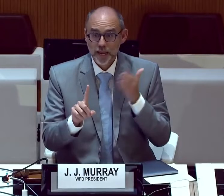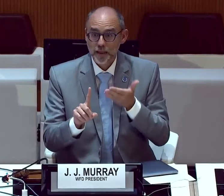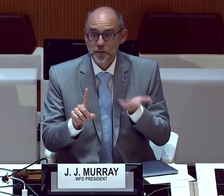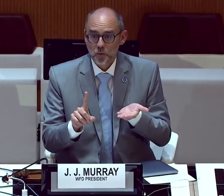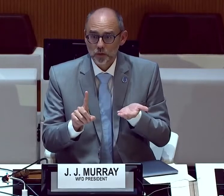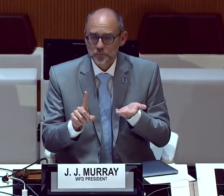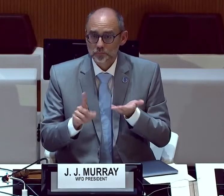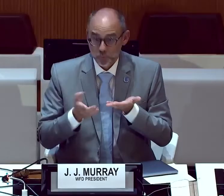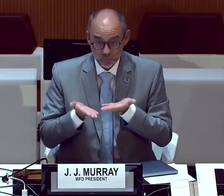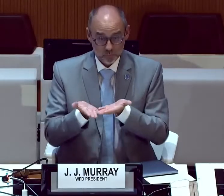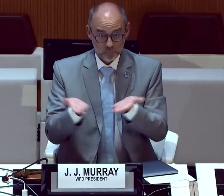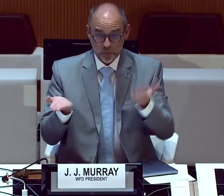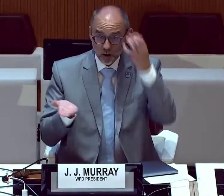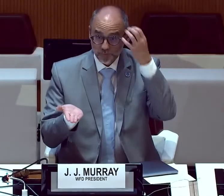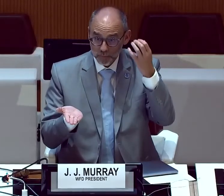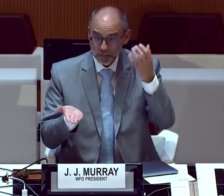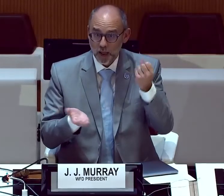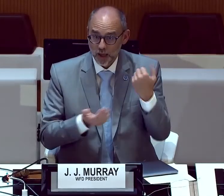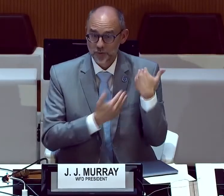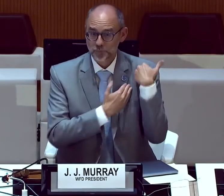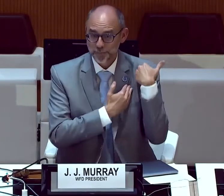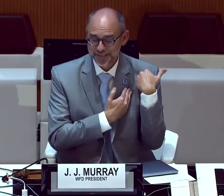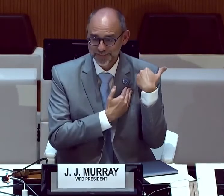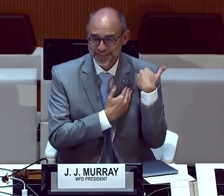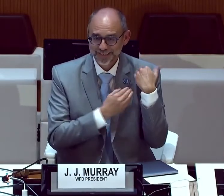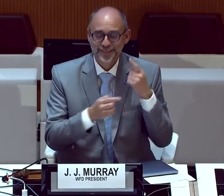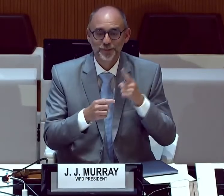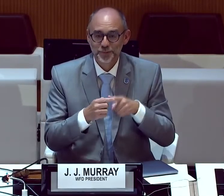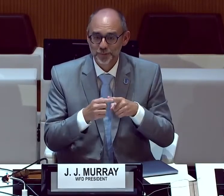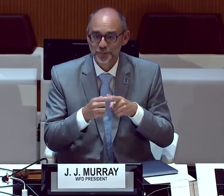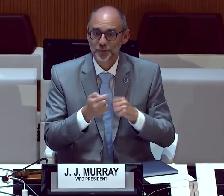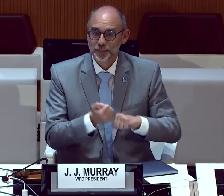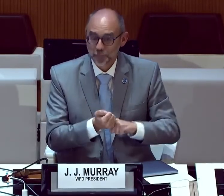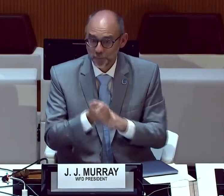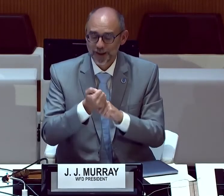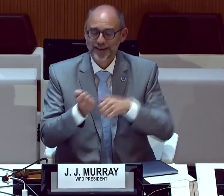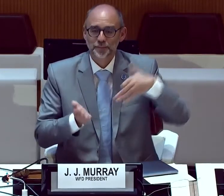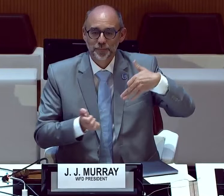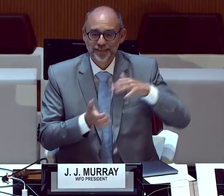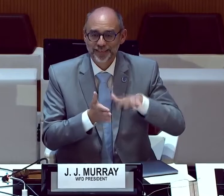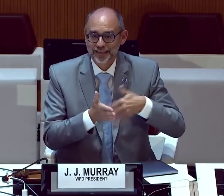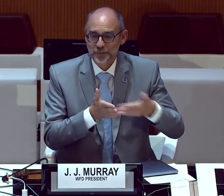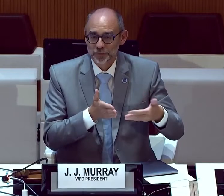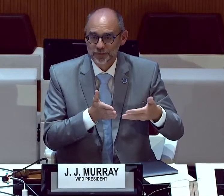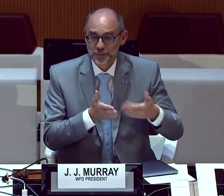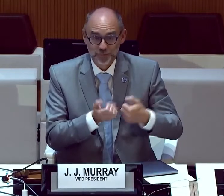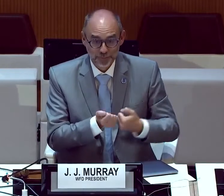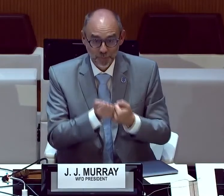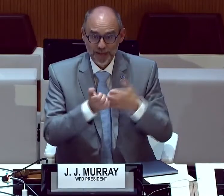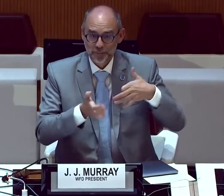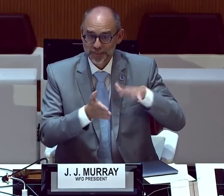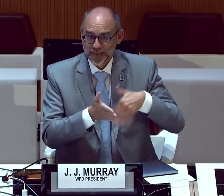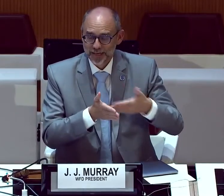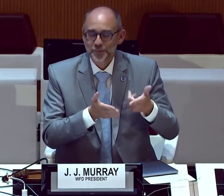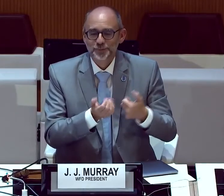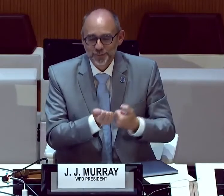experience meeting various government representatives and explaining to them their responsibility to